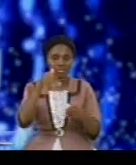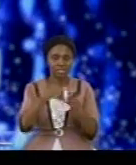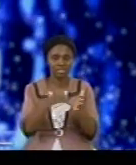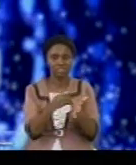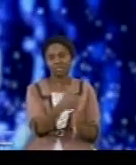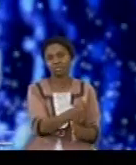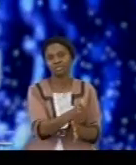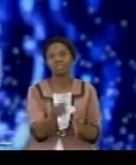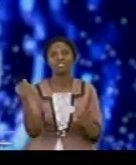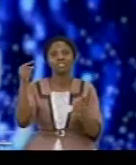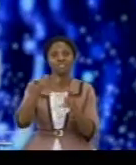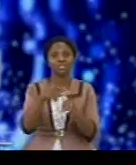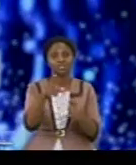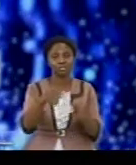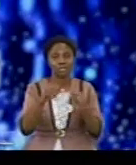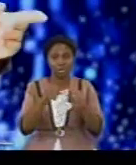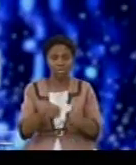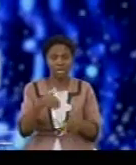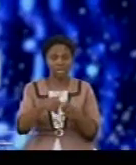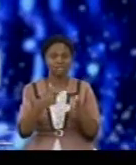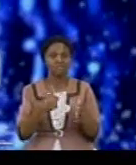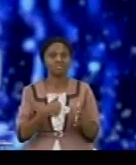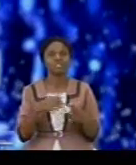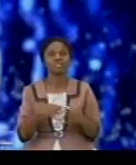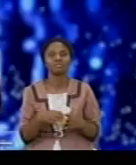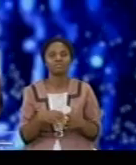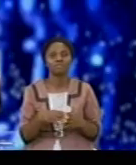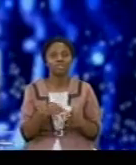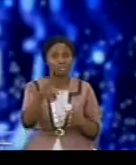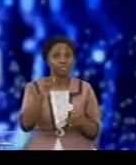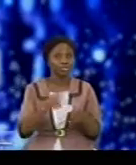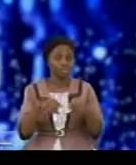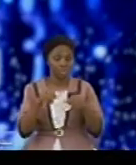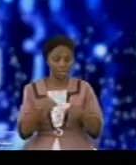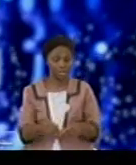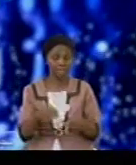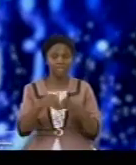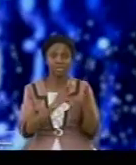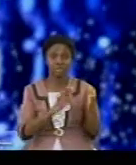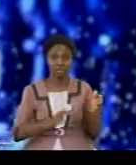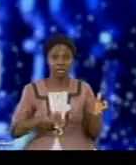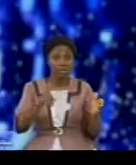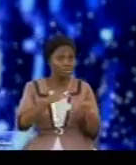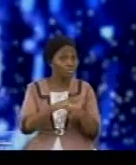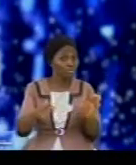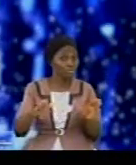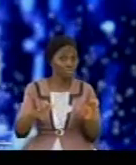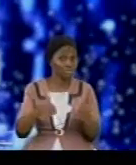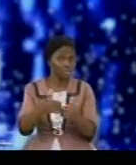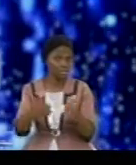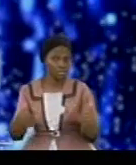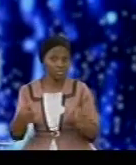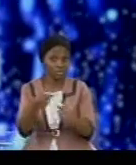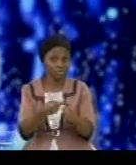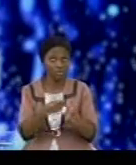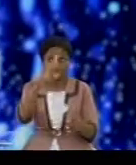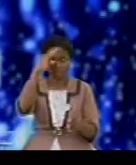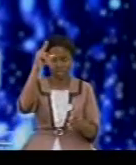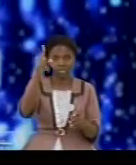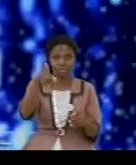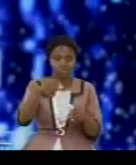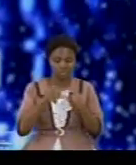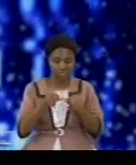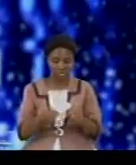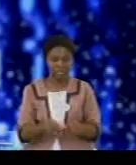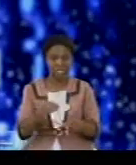Abiding in the Lord Jesus Christ. You don't forsake him. You don't stray away from him. You remain in him. You